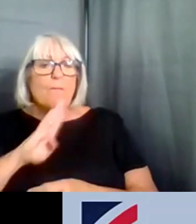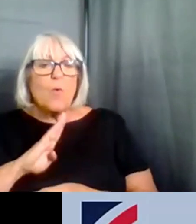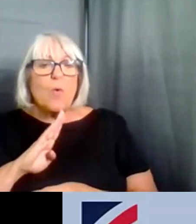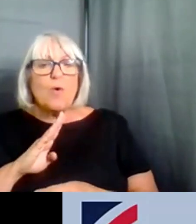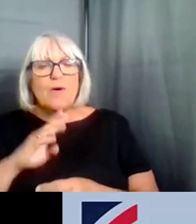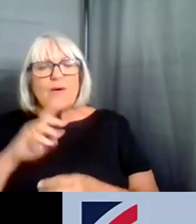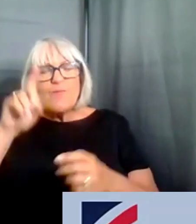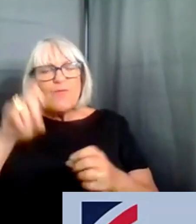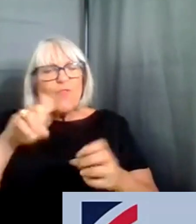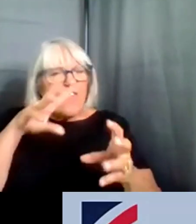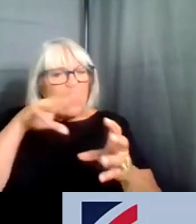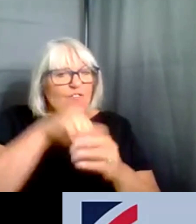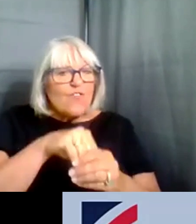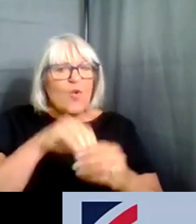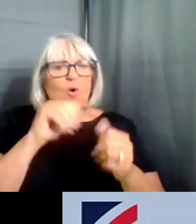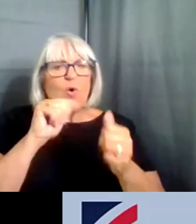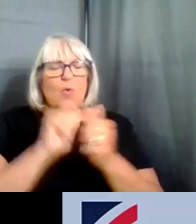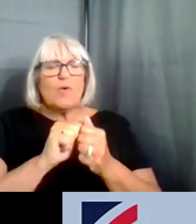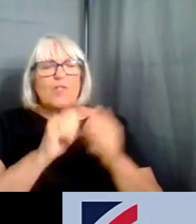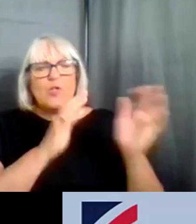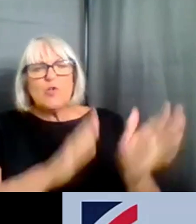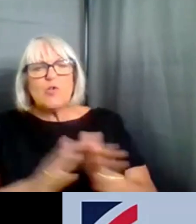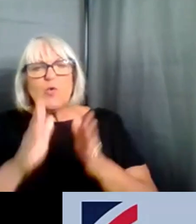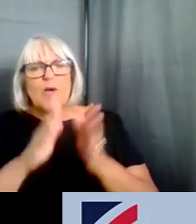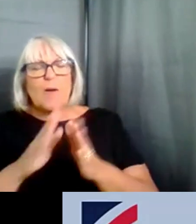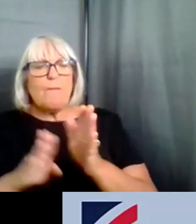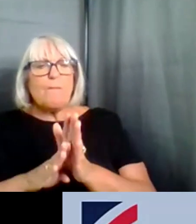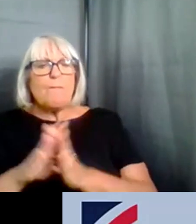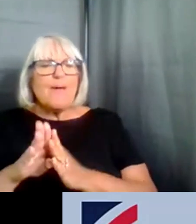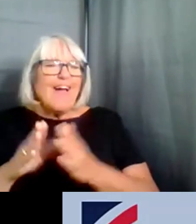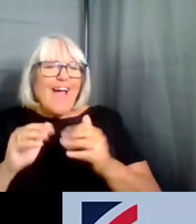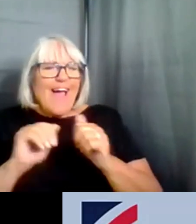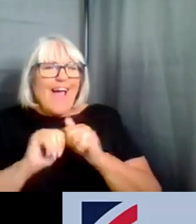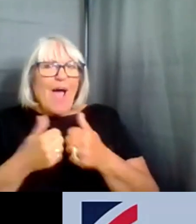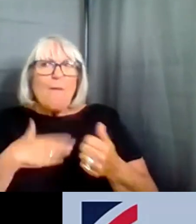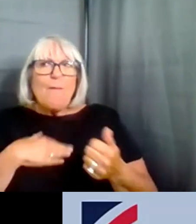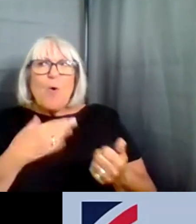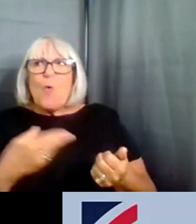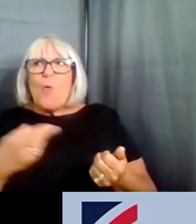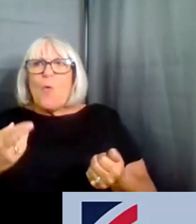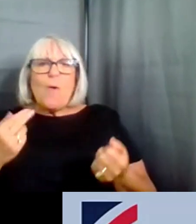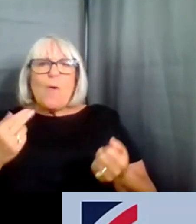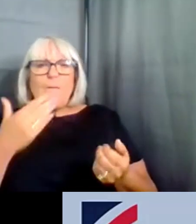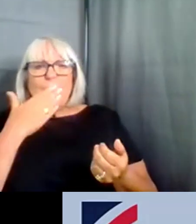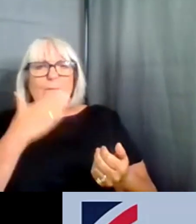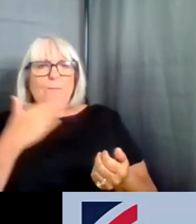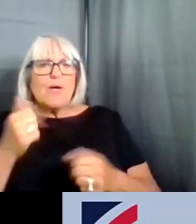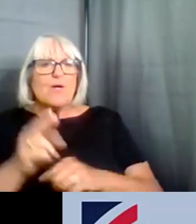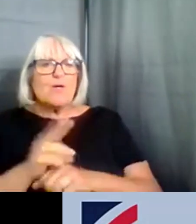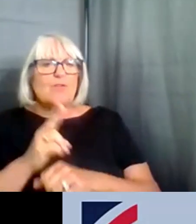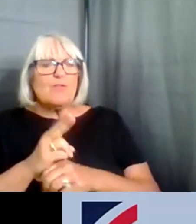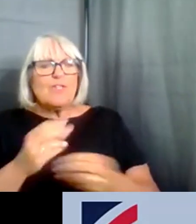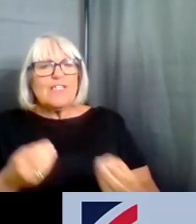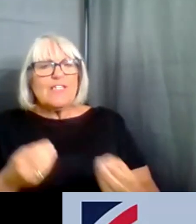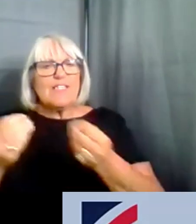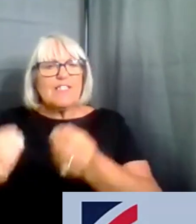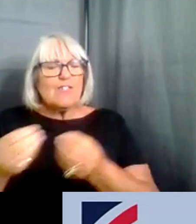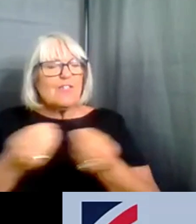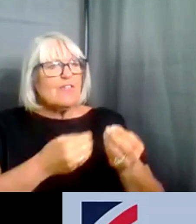around how might resources be best deployed in a given community to create opportunities for those that may be facing